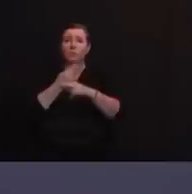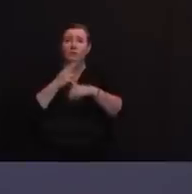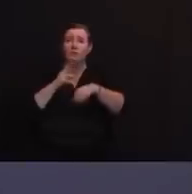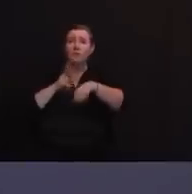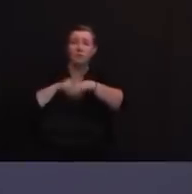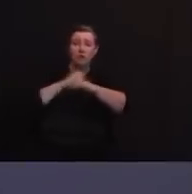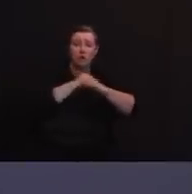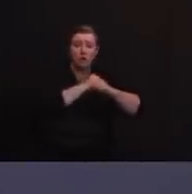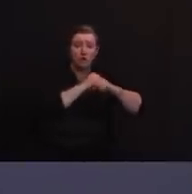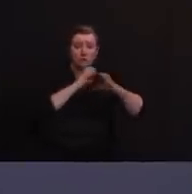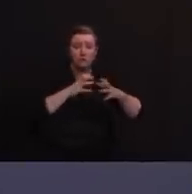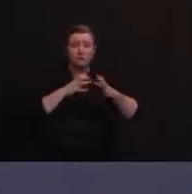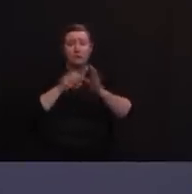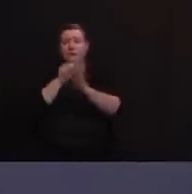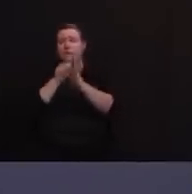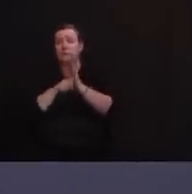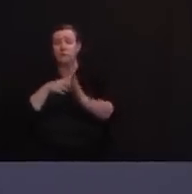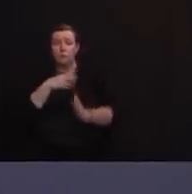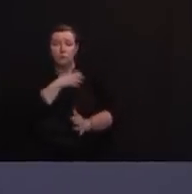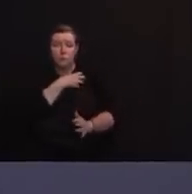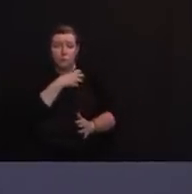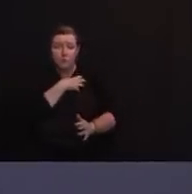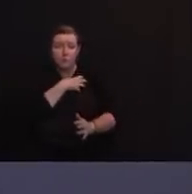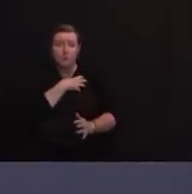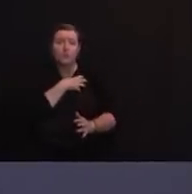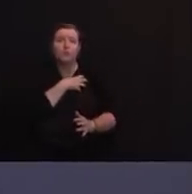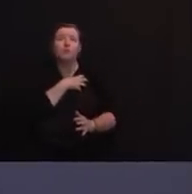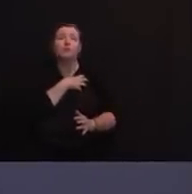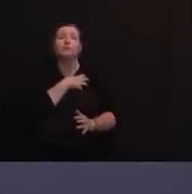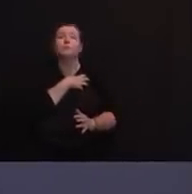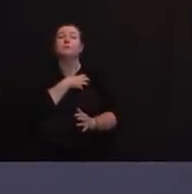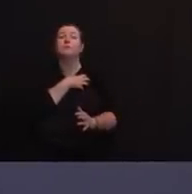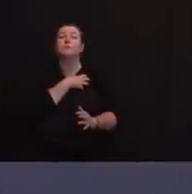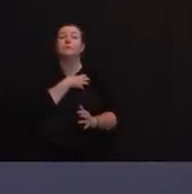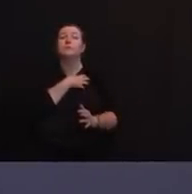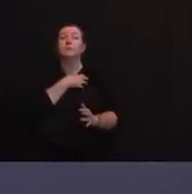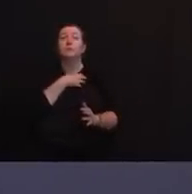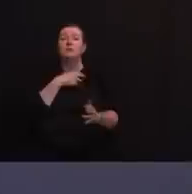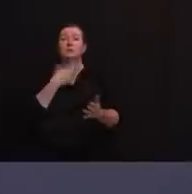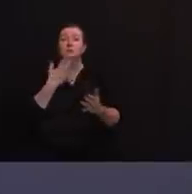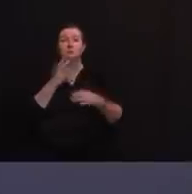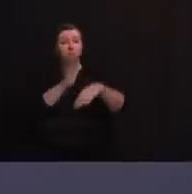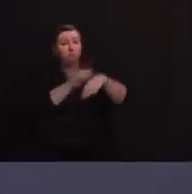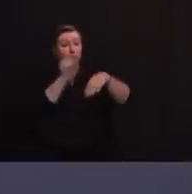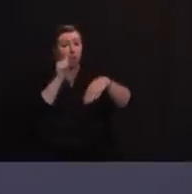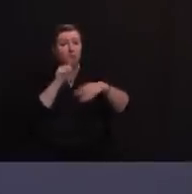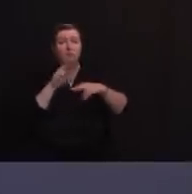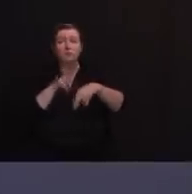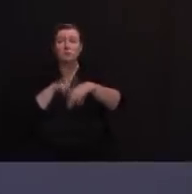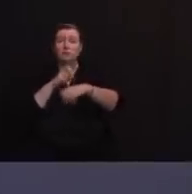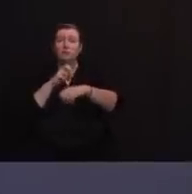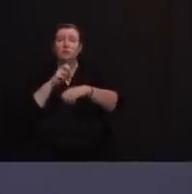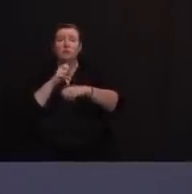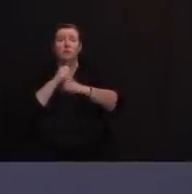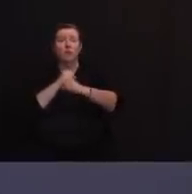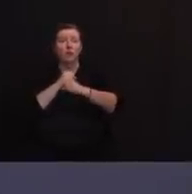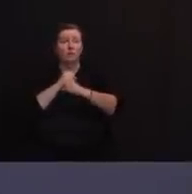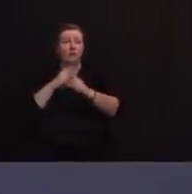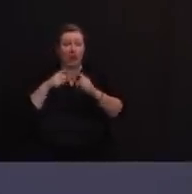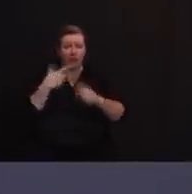these. If the persons aren't qualified to put a shot in the arm, they can do something else to relieve the pressure on others of our